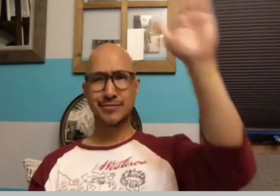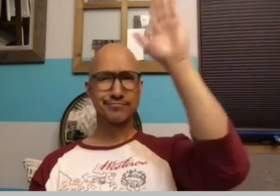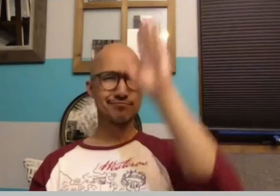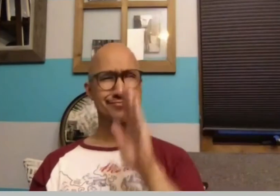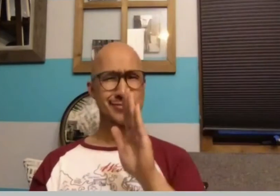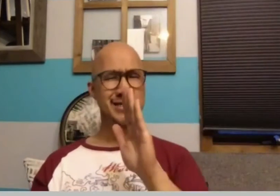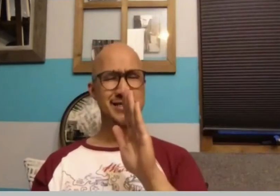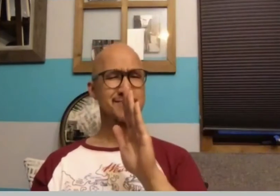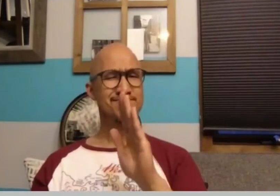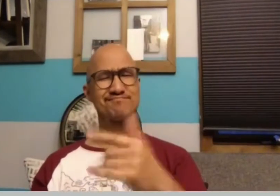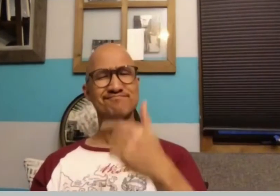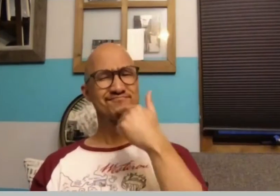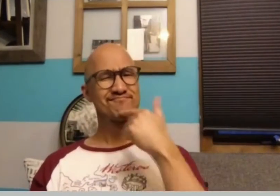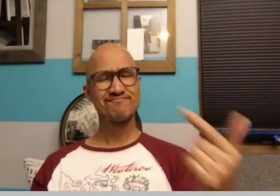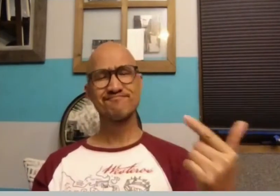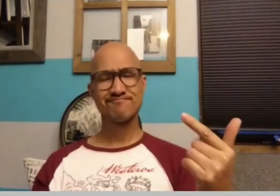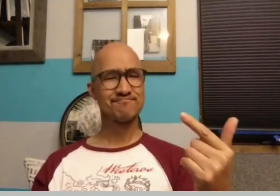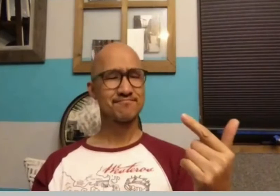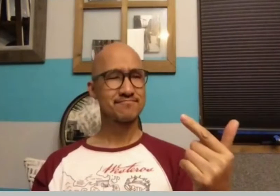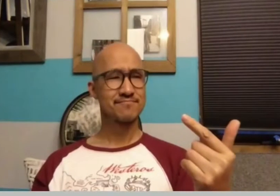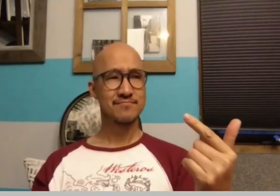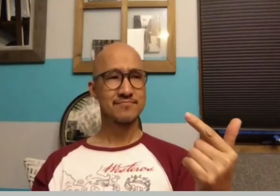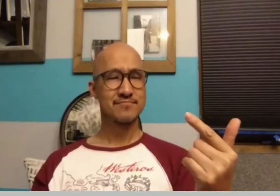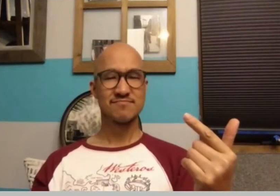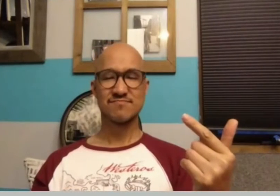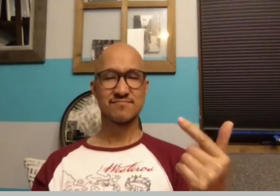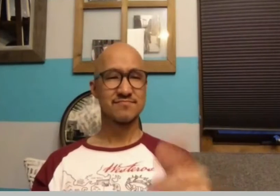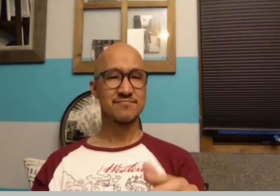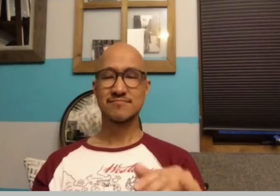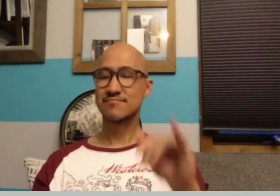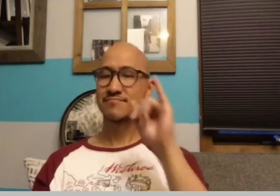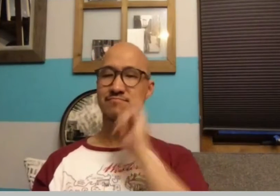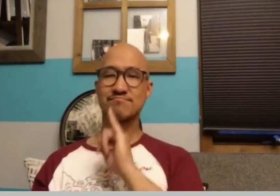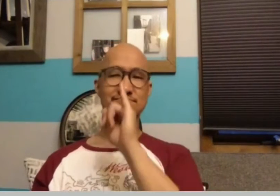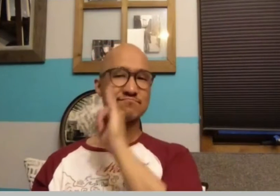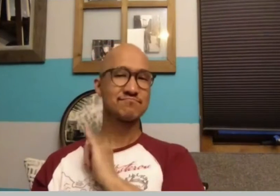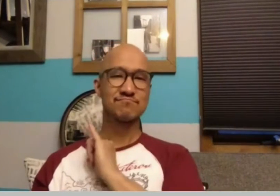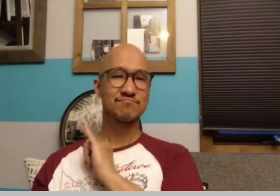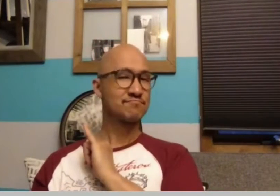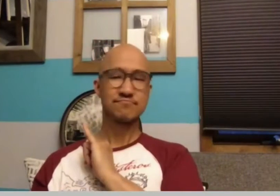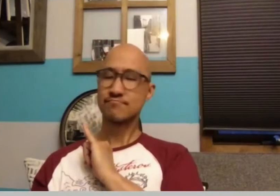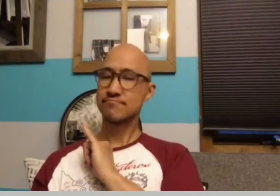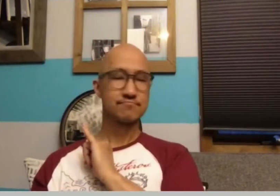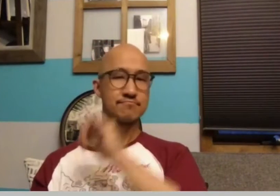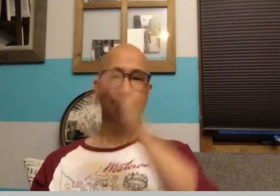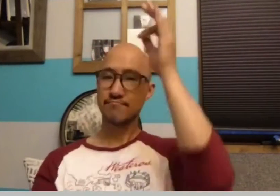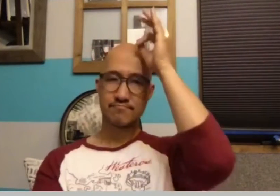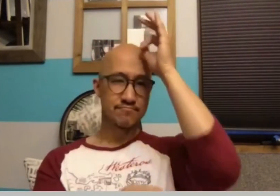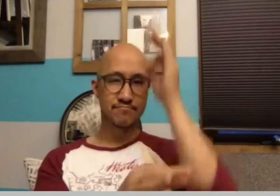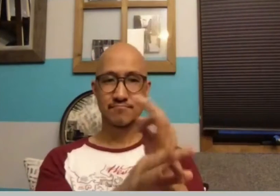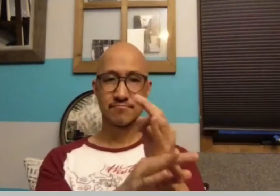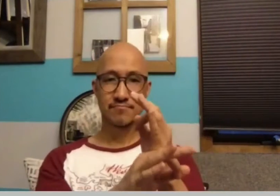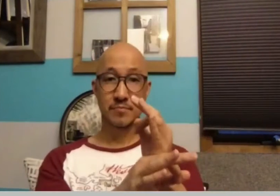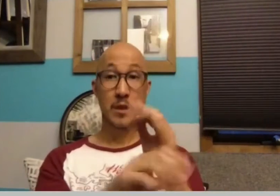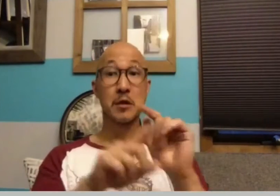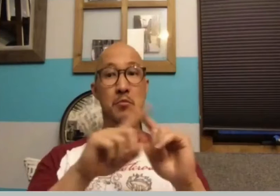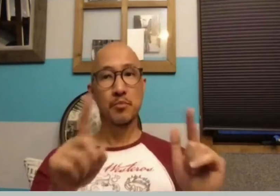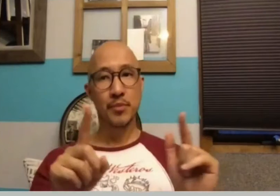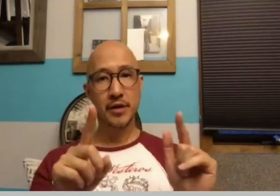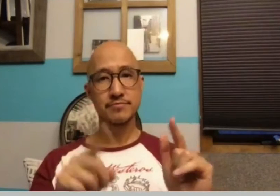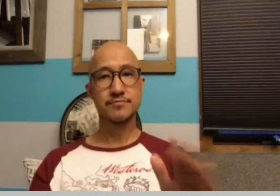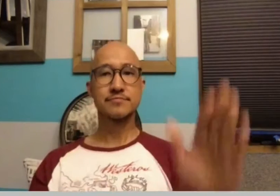Judah for their heinous acts. And yet right smack in the middle in verse 12 of chapter 2, he says, I will surely